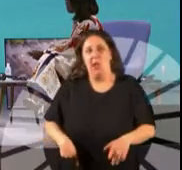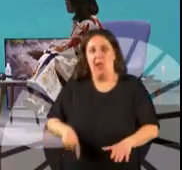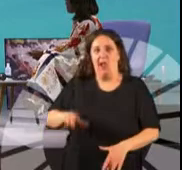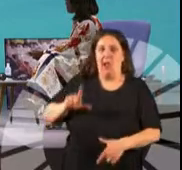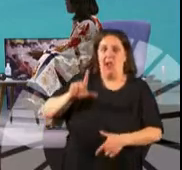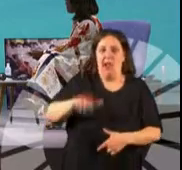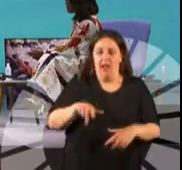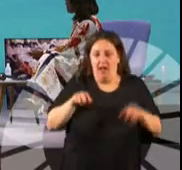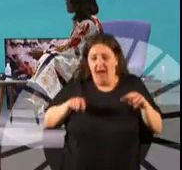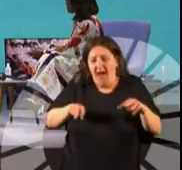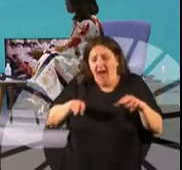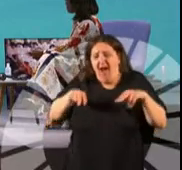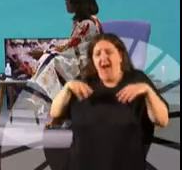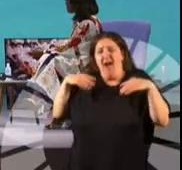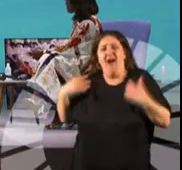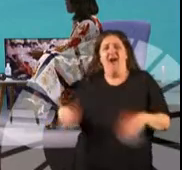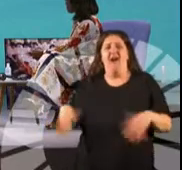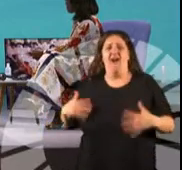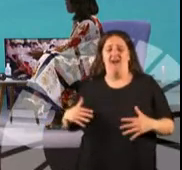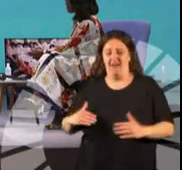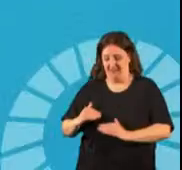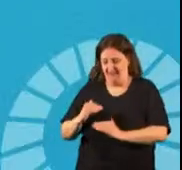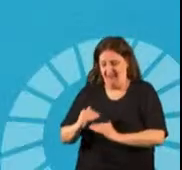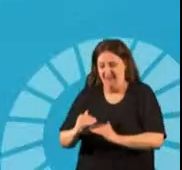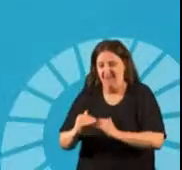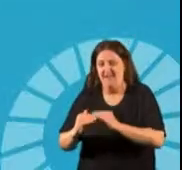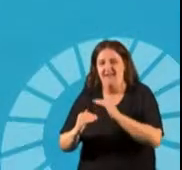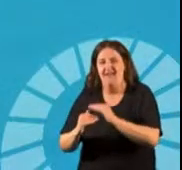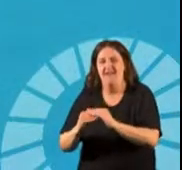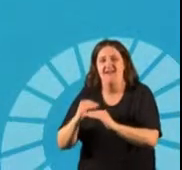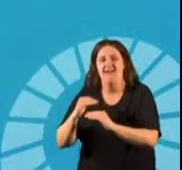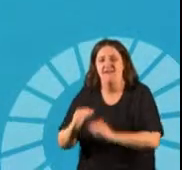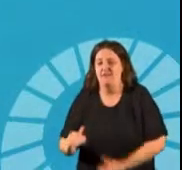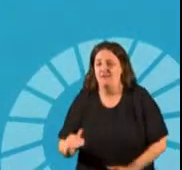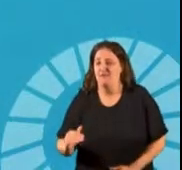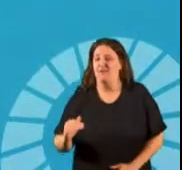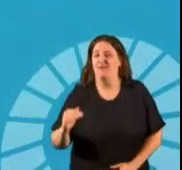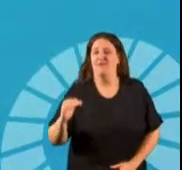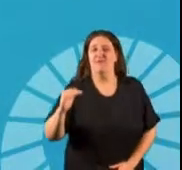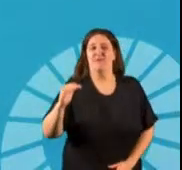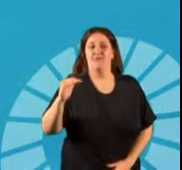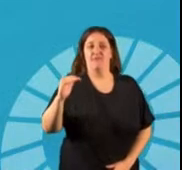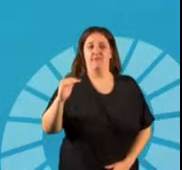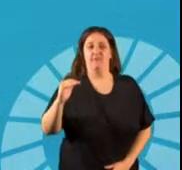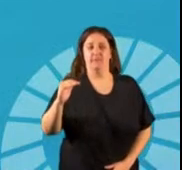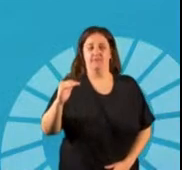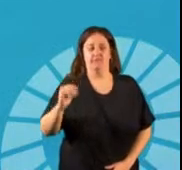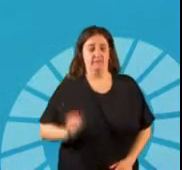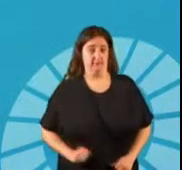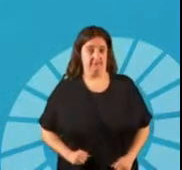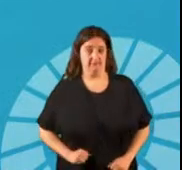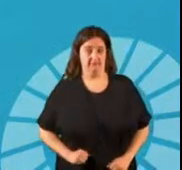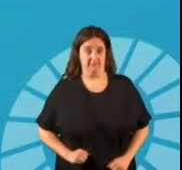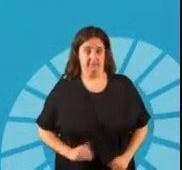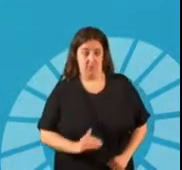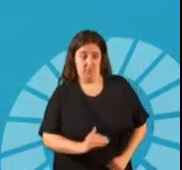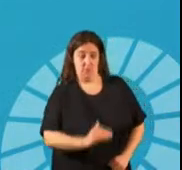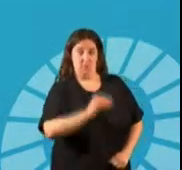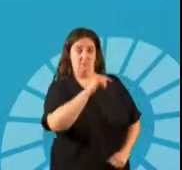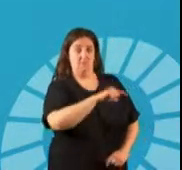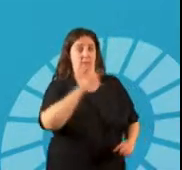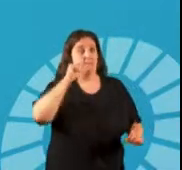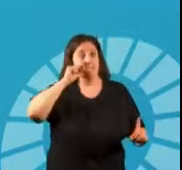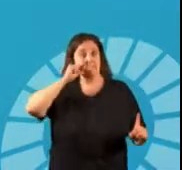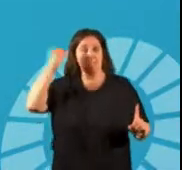goes out into the world and he gets to walk and he gets to run. And a young girl today, when she goes into the world, is faced